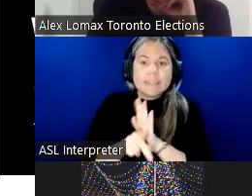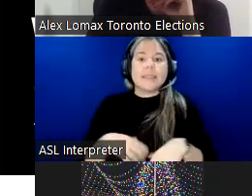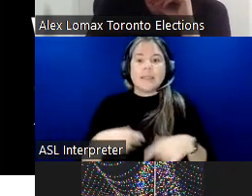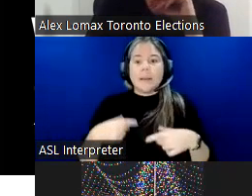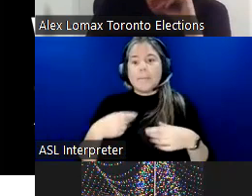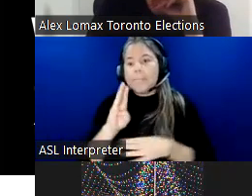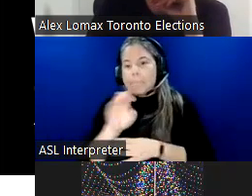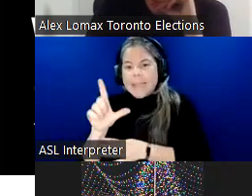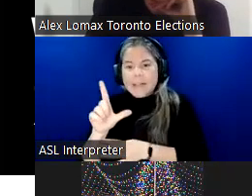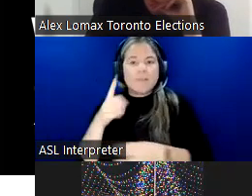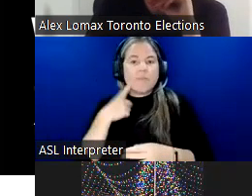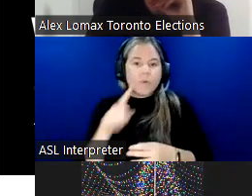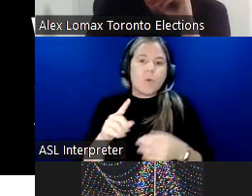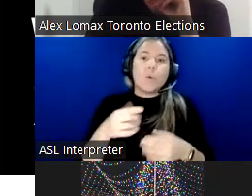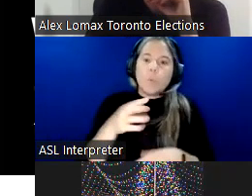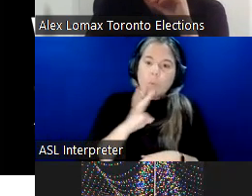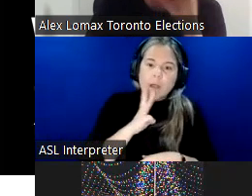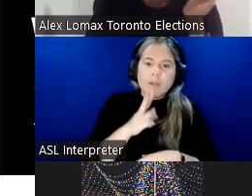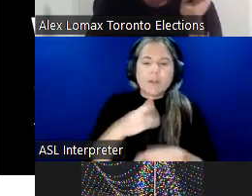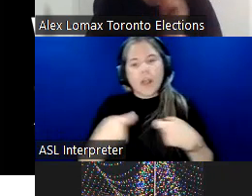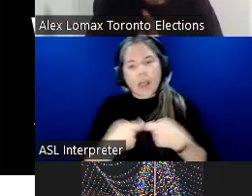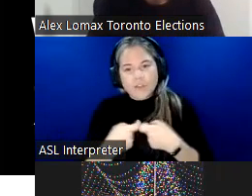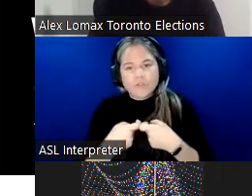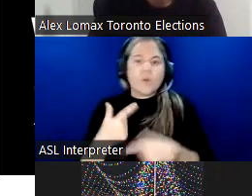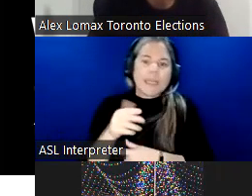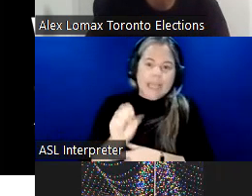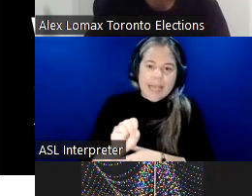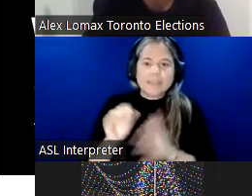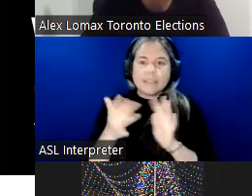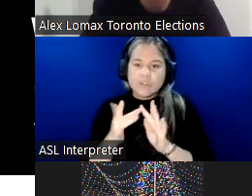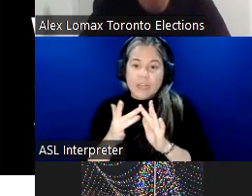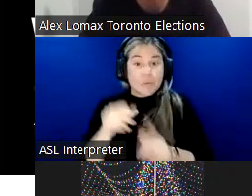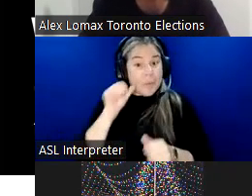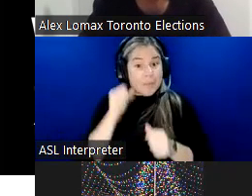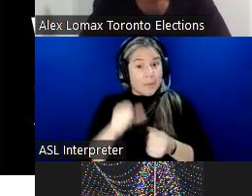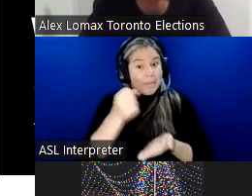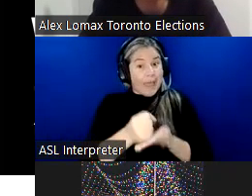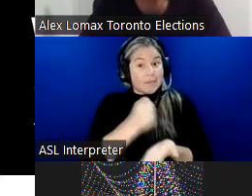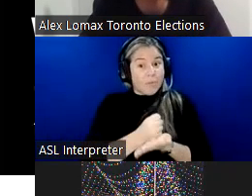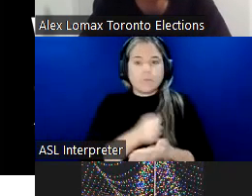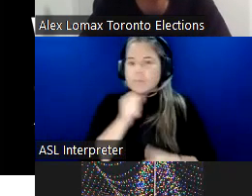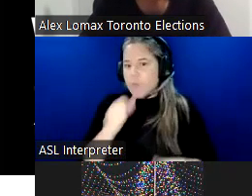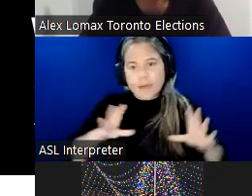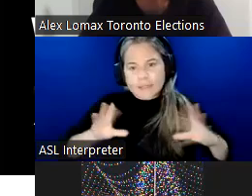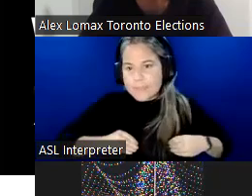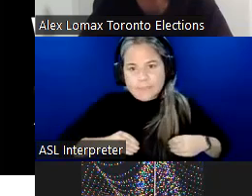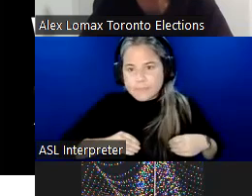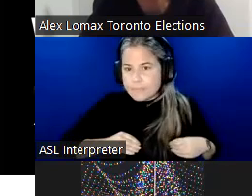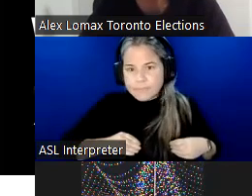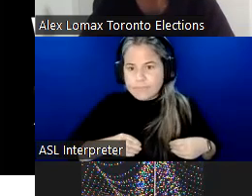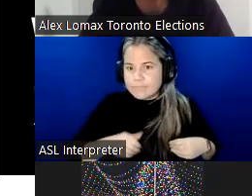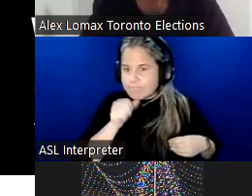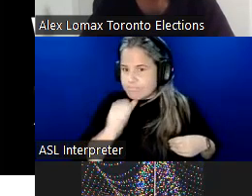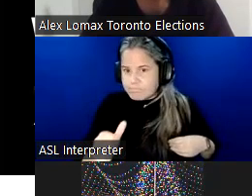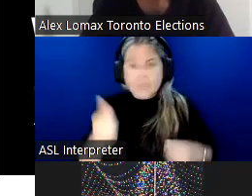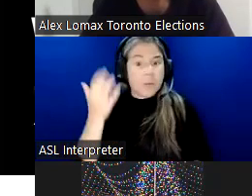water, gas, telephone, internet. And remember that a Canadian passport is not an acceptable identification document, and that's